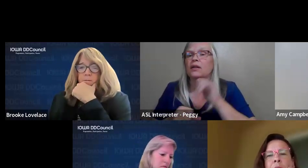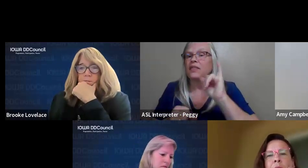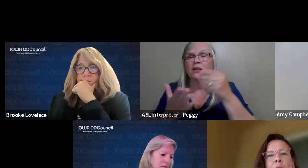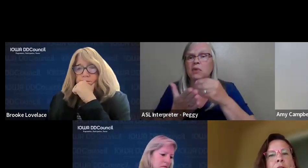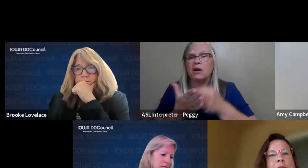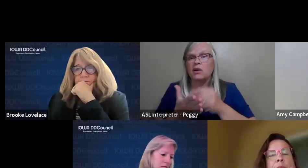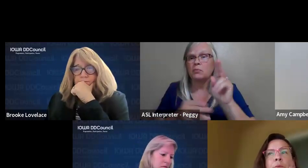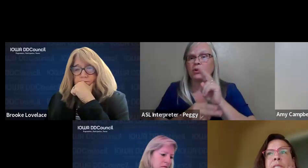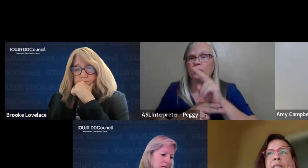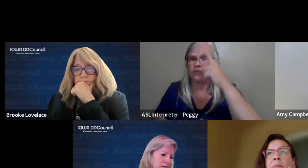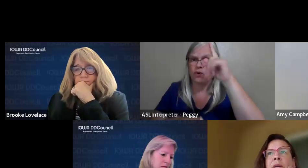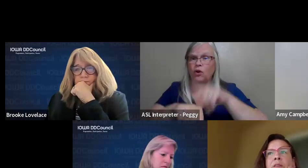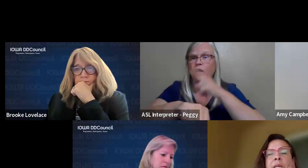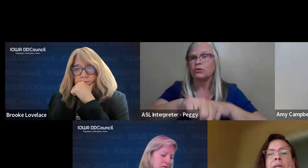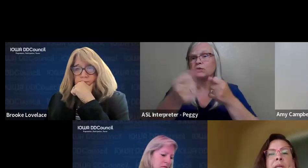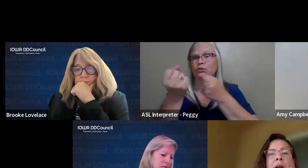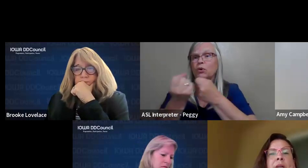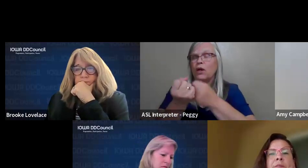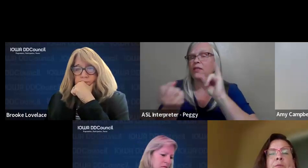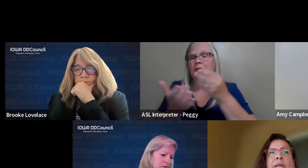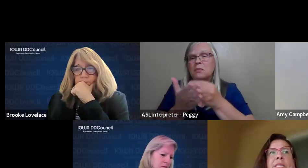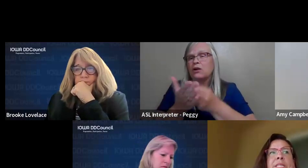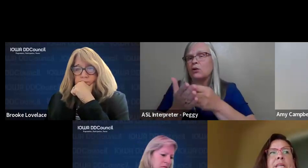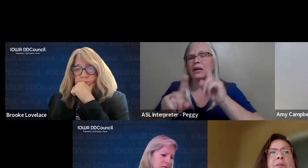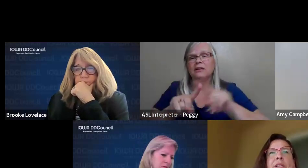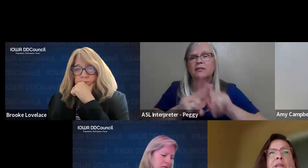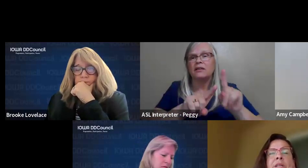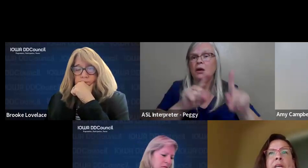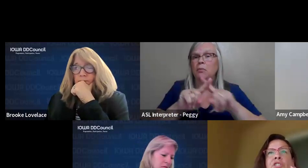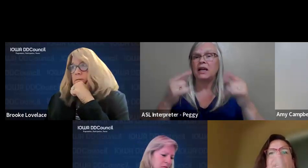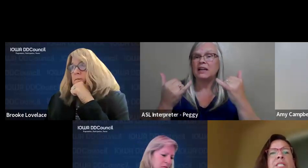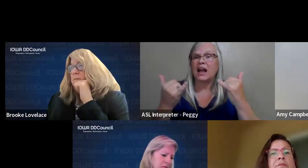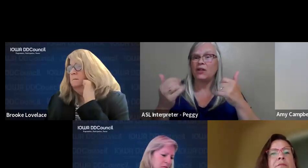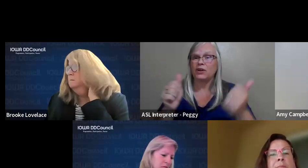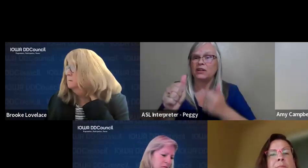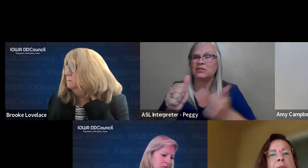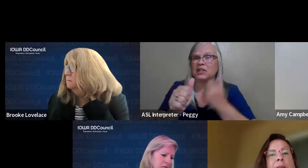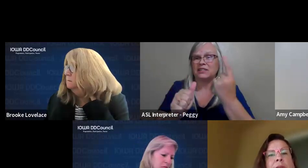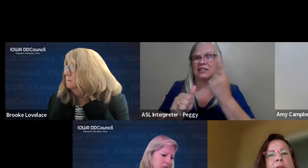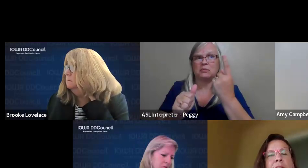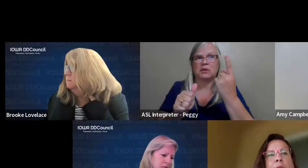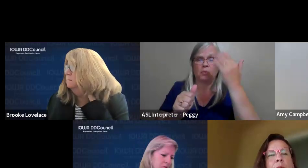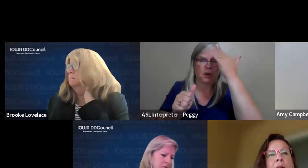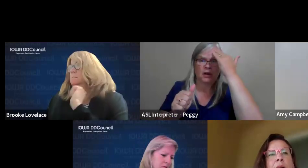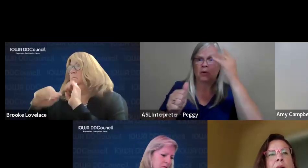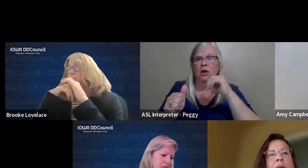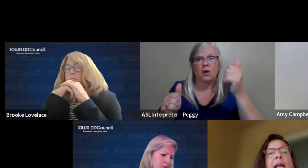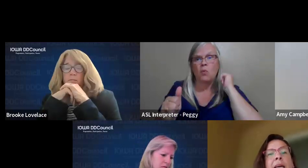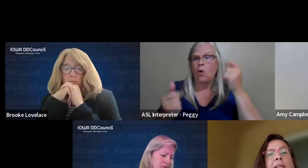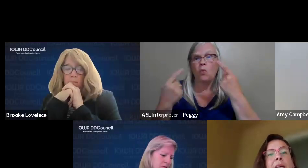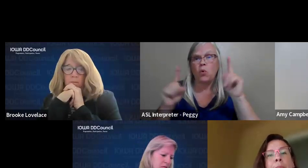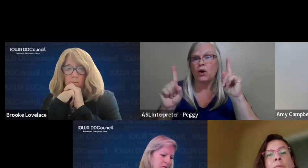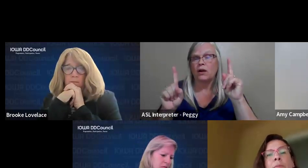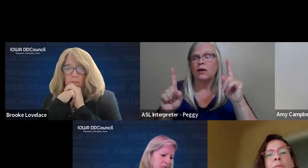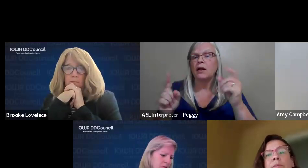for long-term sports. That money could have been used 100 different ways. Instead, they're going to chase after something we know doesn't work. And